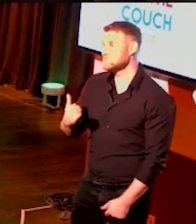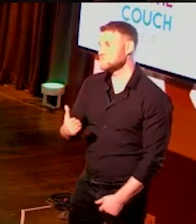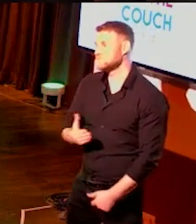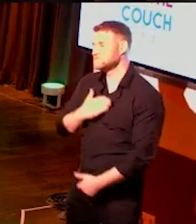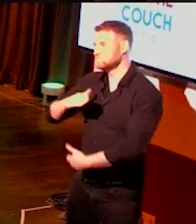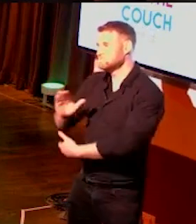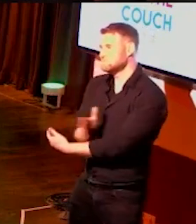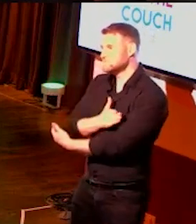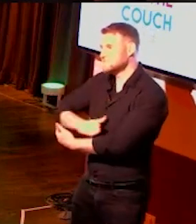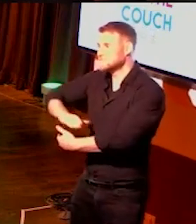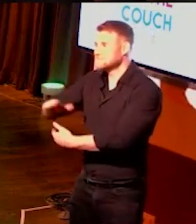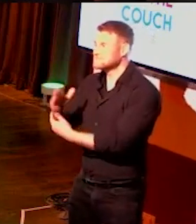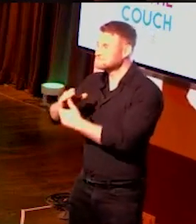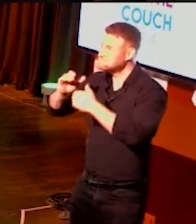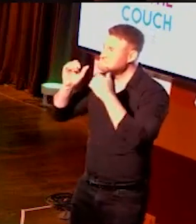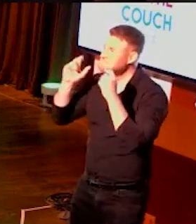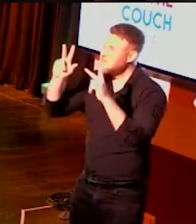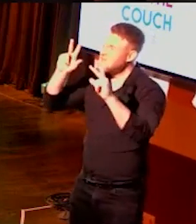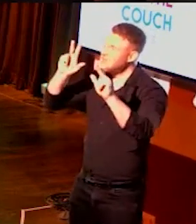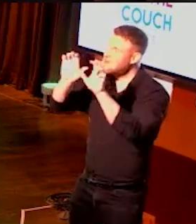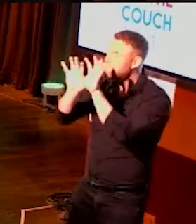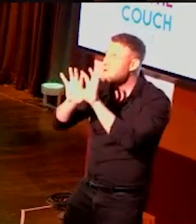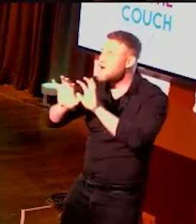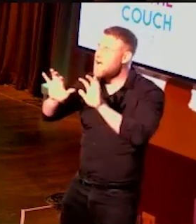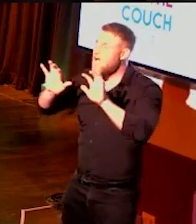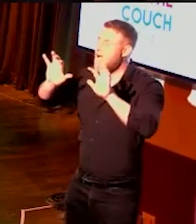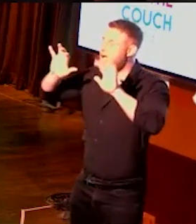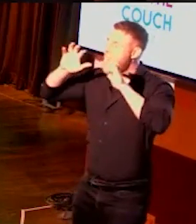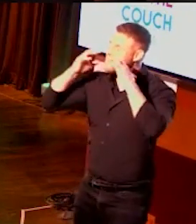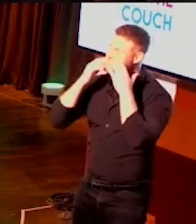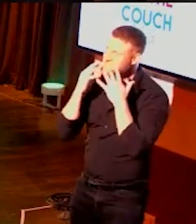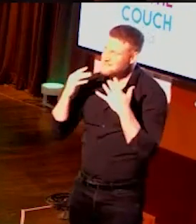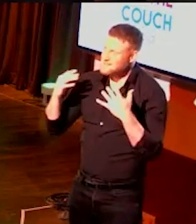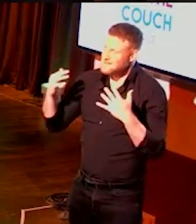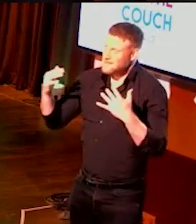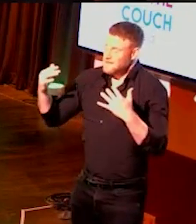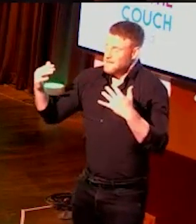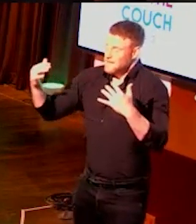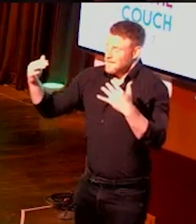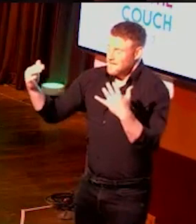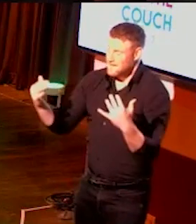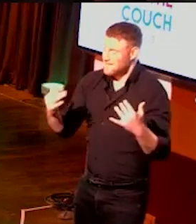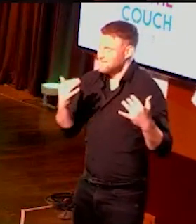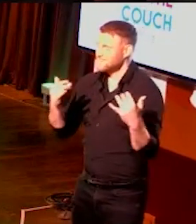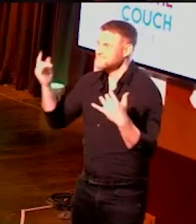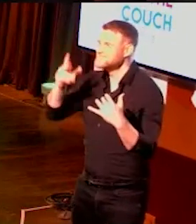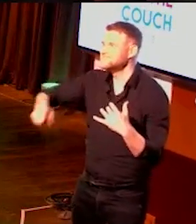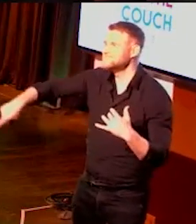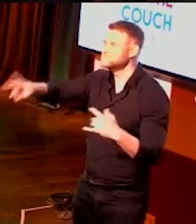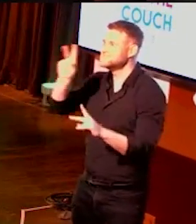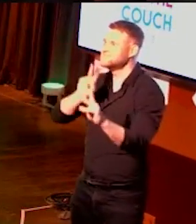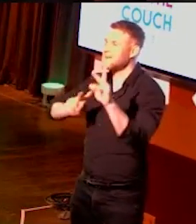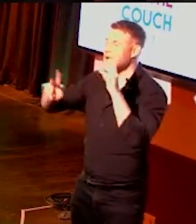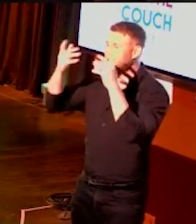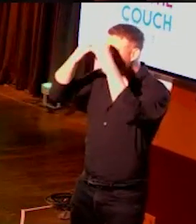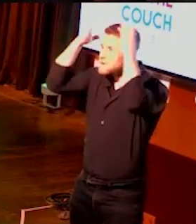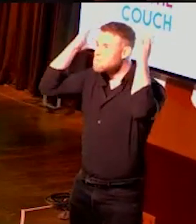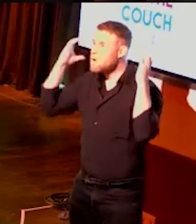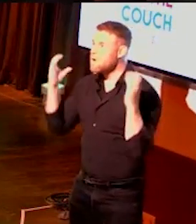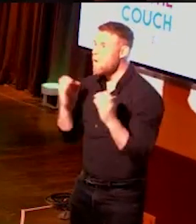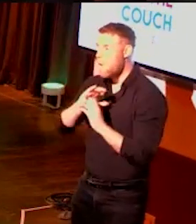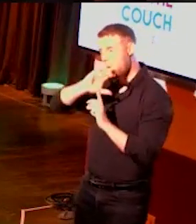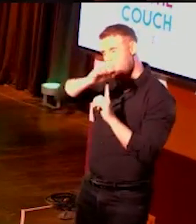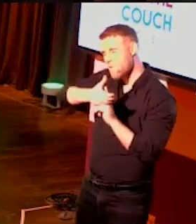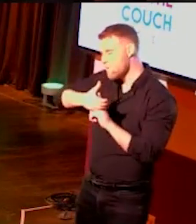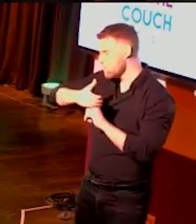Yuletide carols being sung by a choir, and folks dressed up like